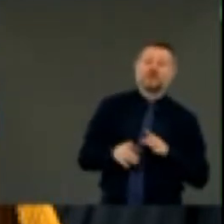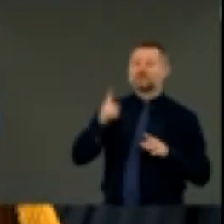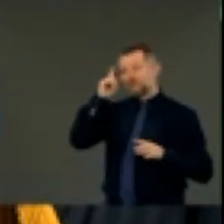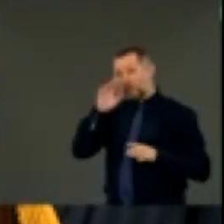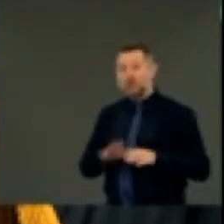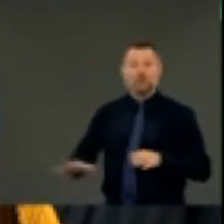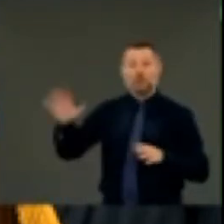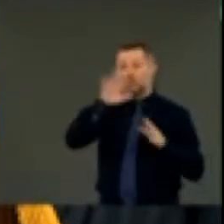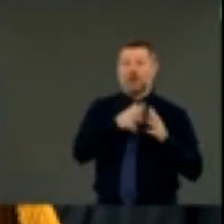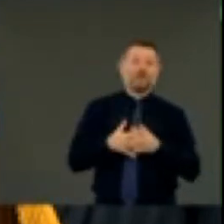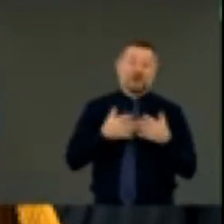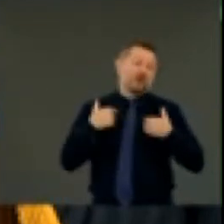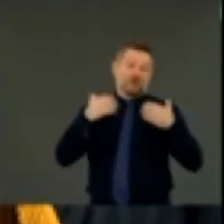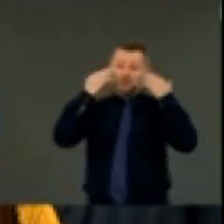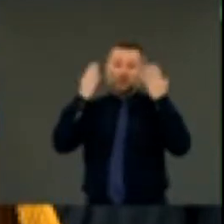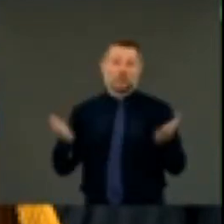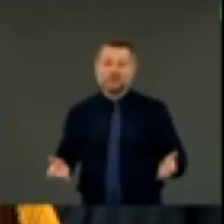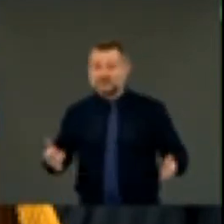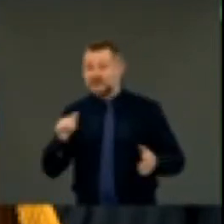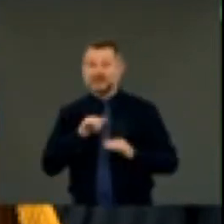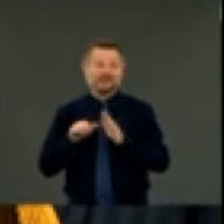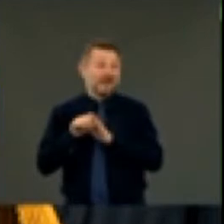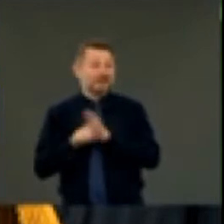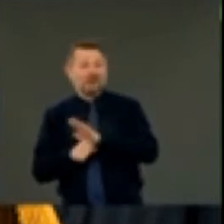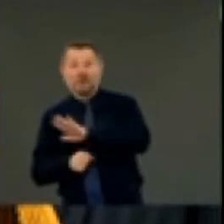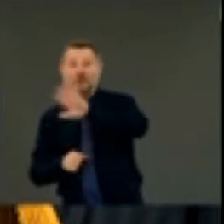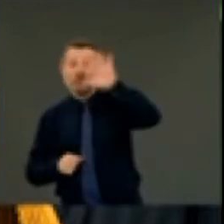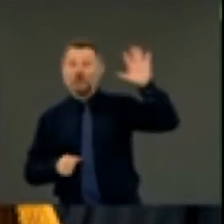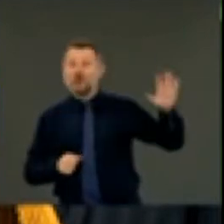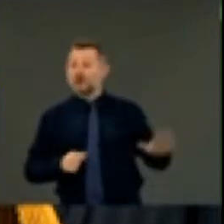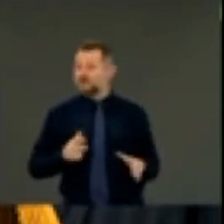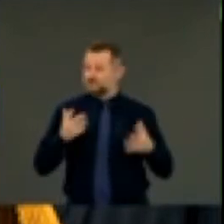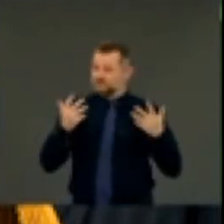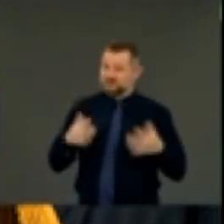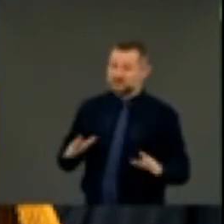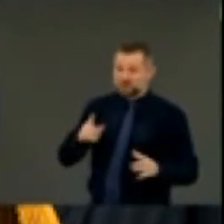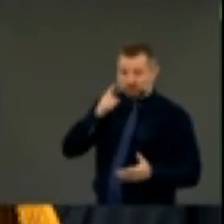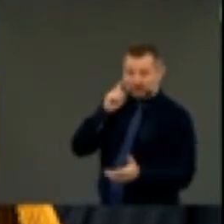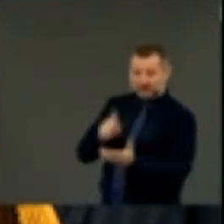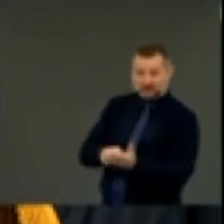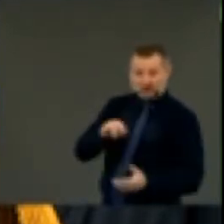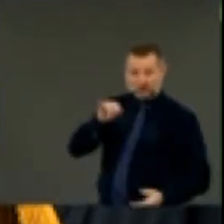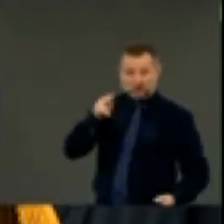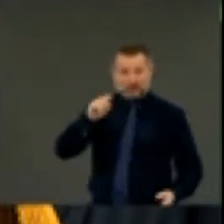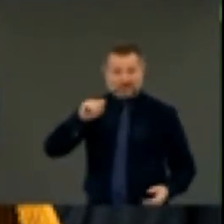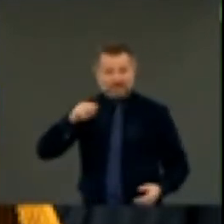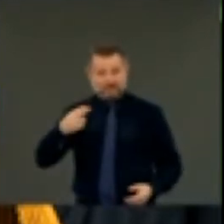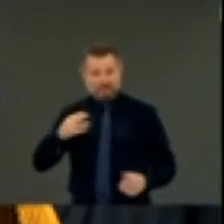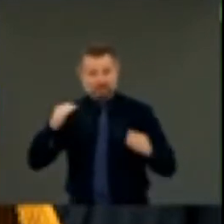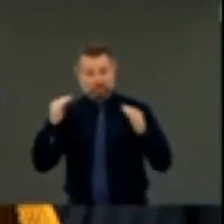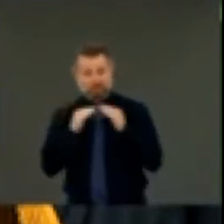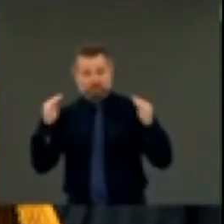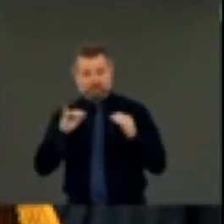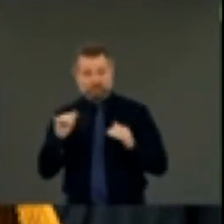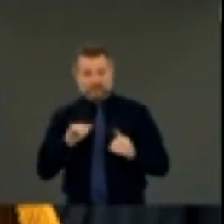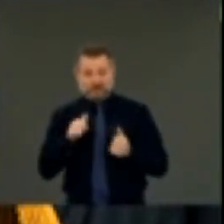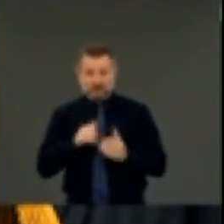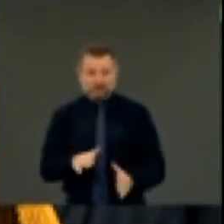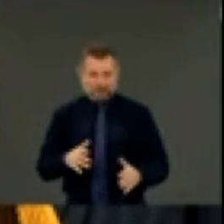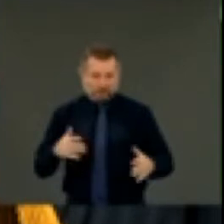don't know any other state that has recognized Juneteenth this way. I'm